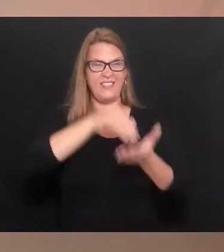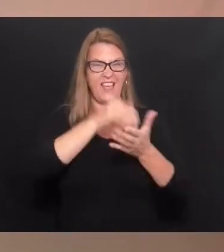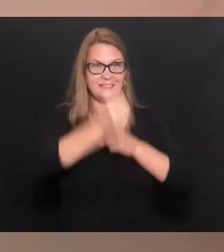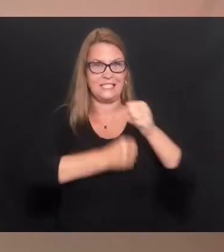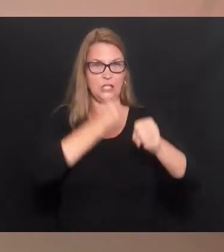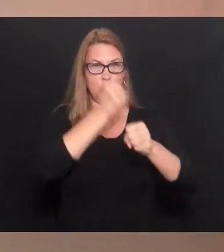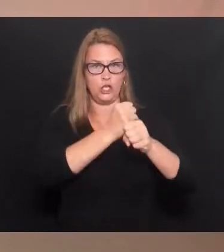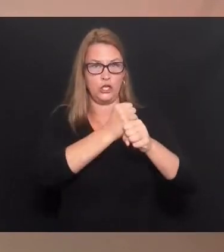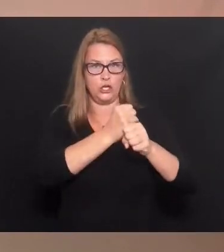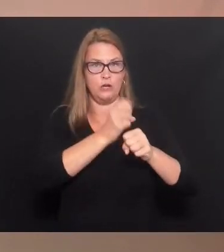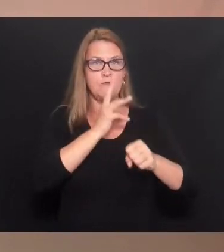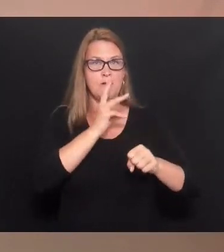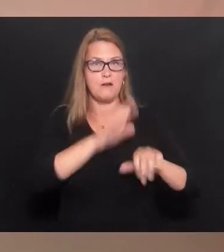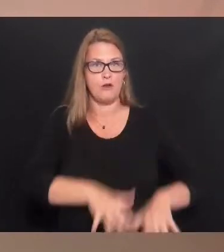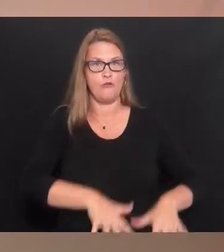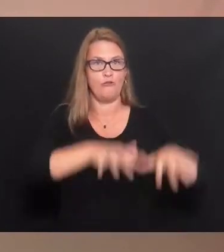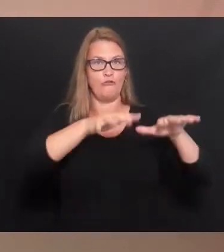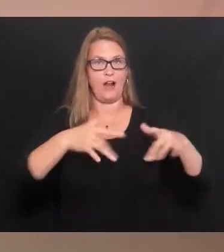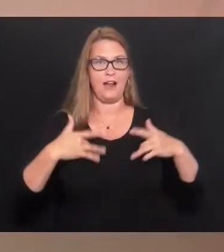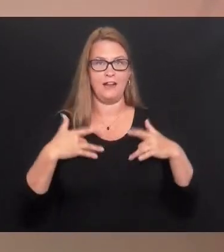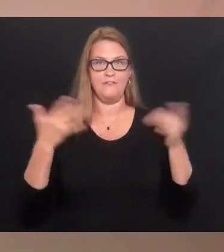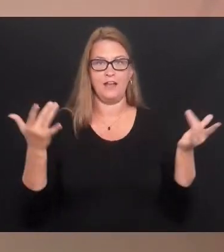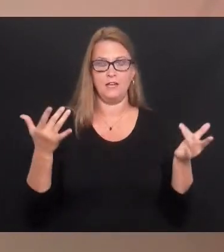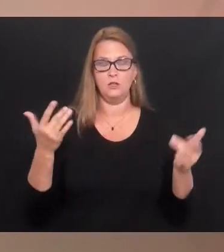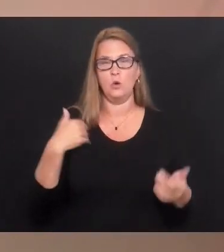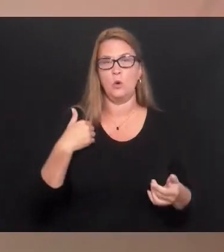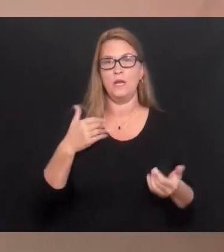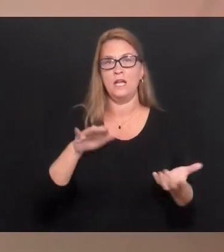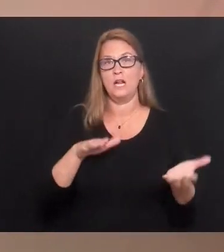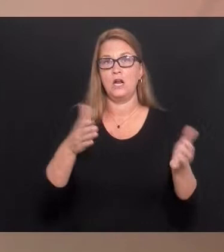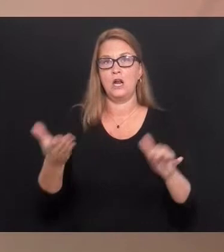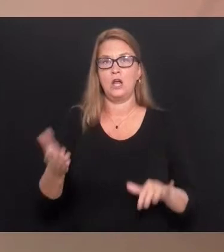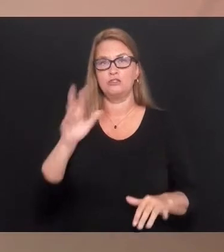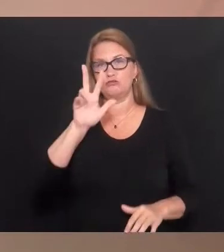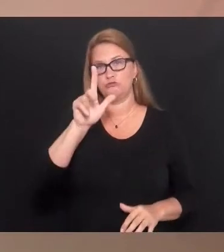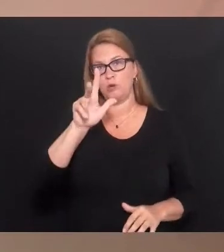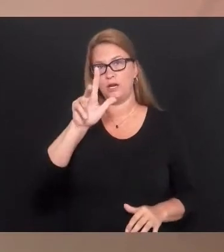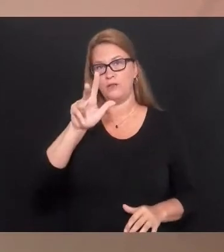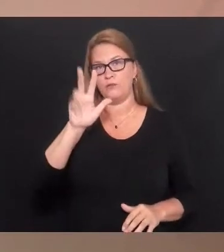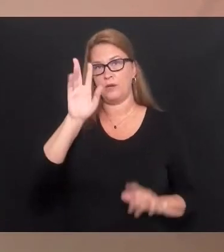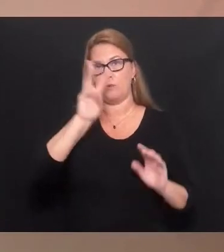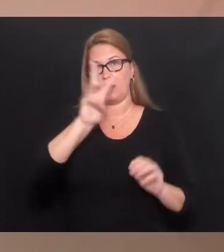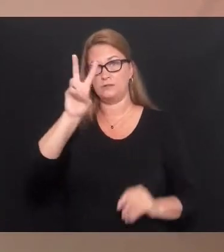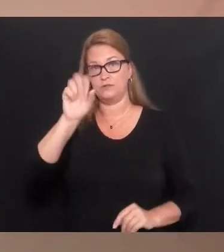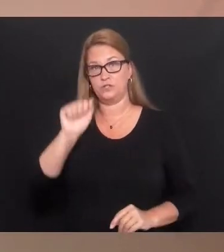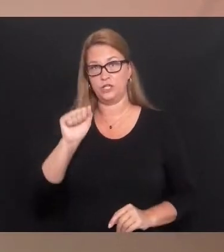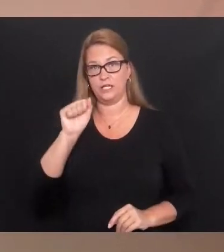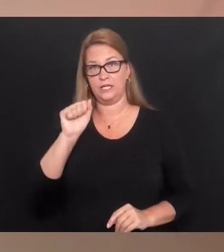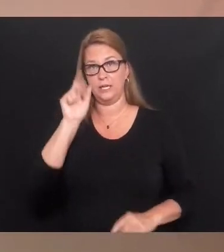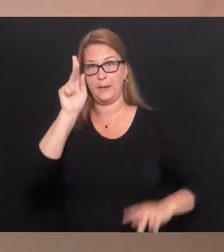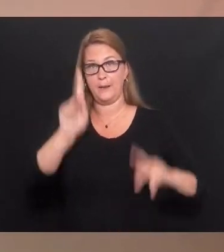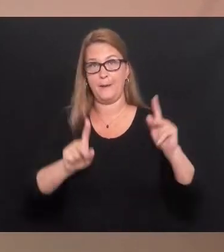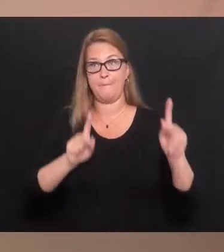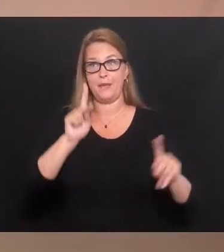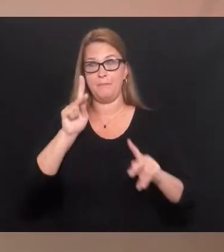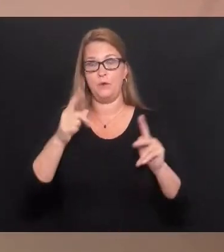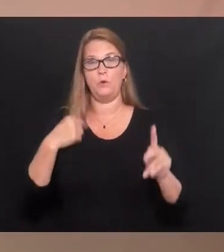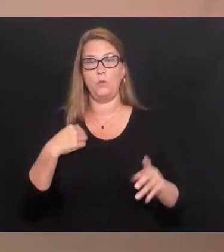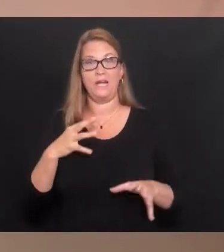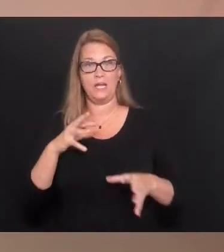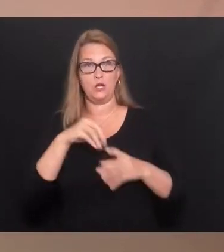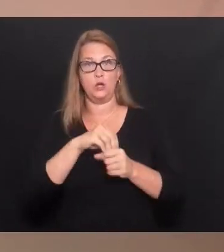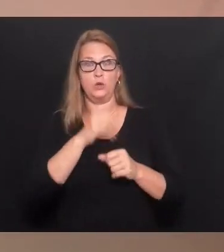event, 2016, we lost 23 great West Virginians, to include a young lady that we spent